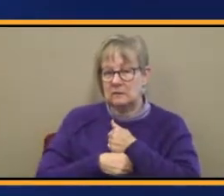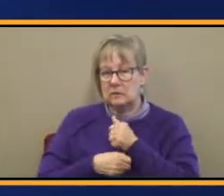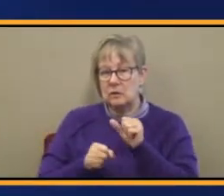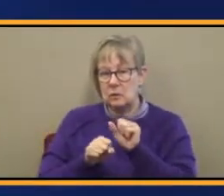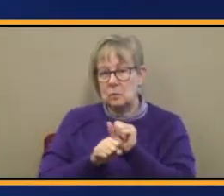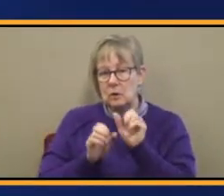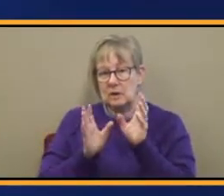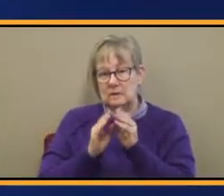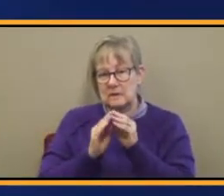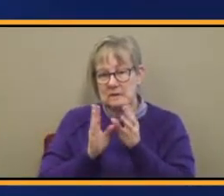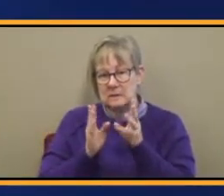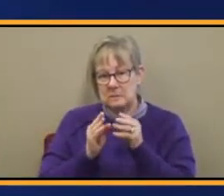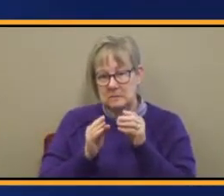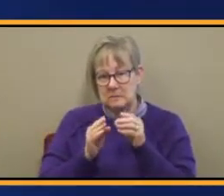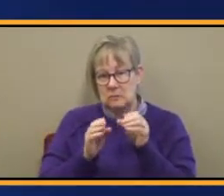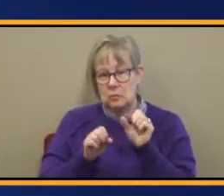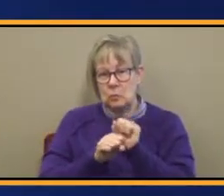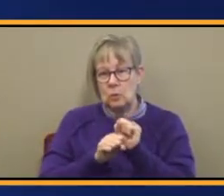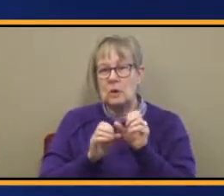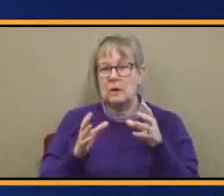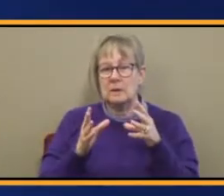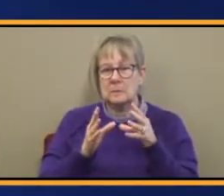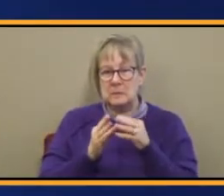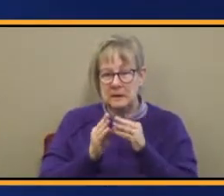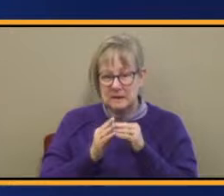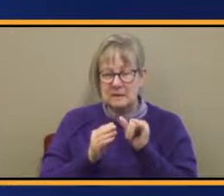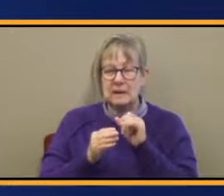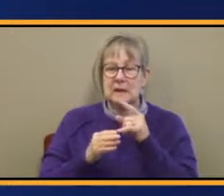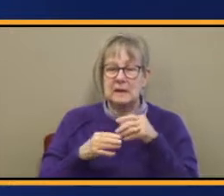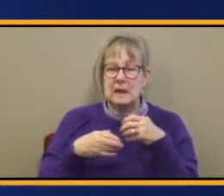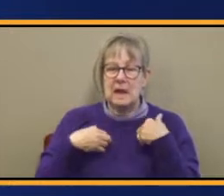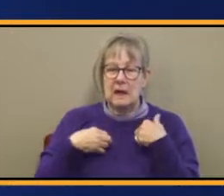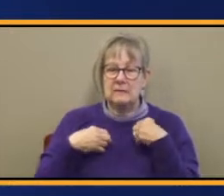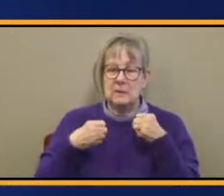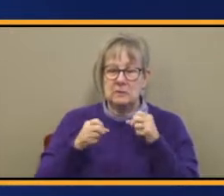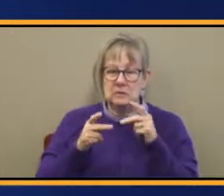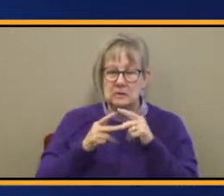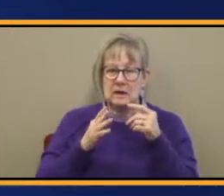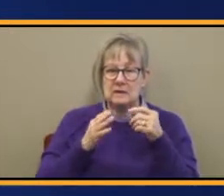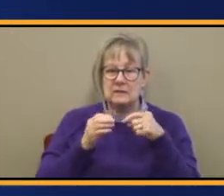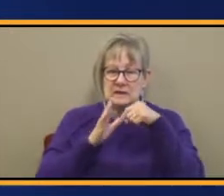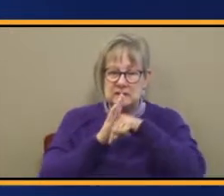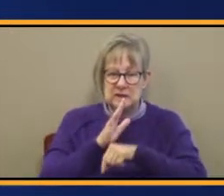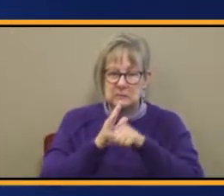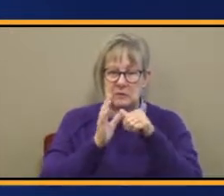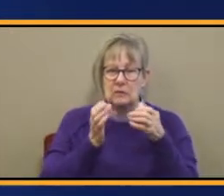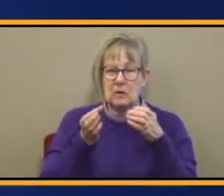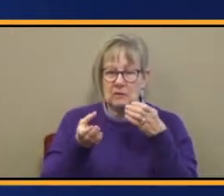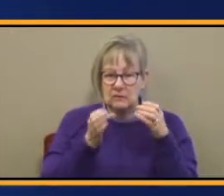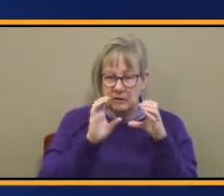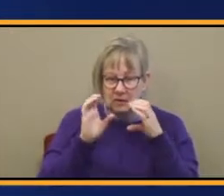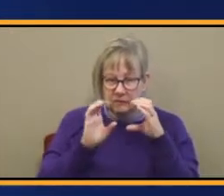think they give us a great opportunity to have deeper conversation and longer presentations. And again, separating